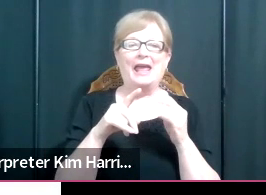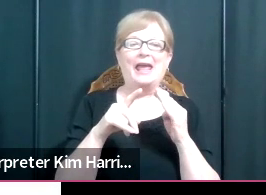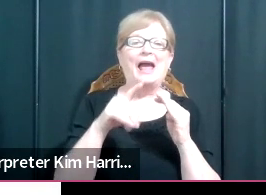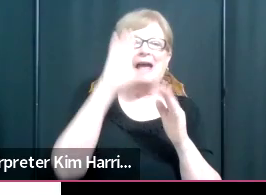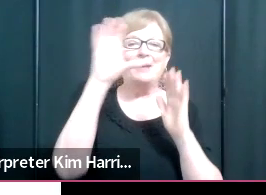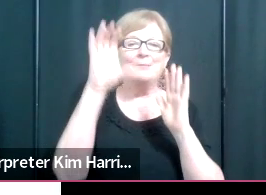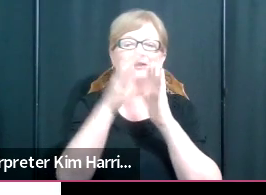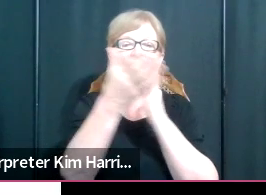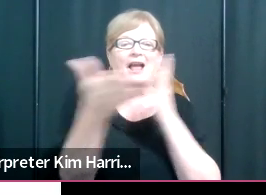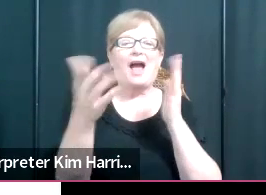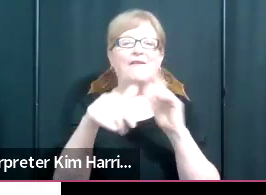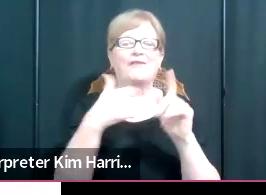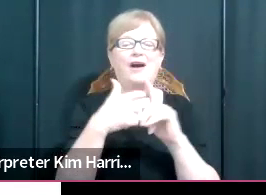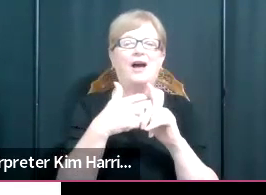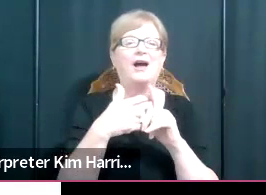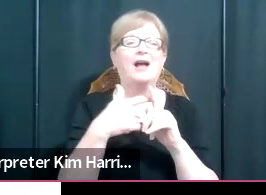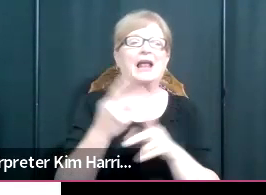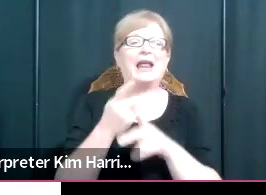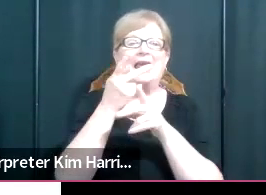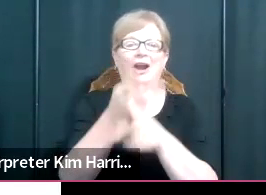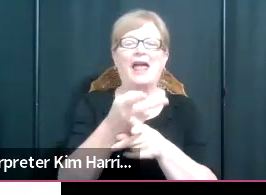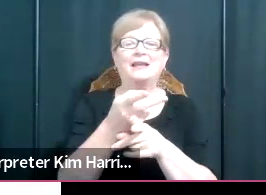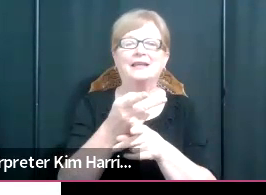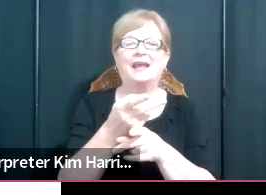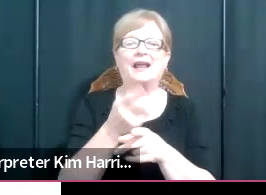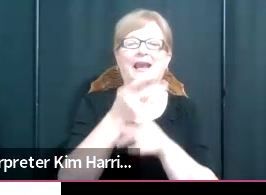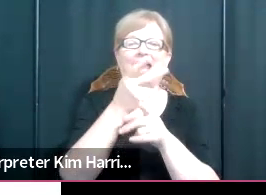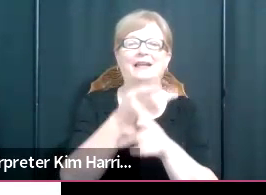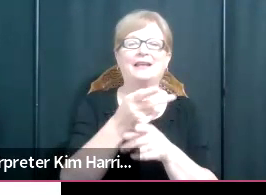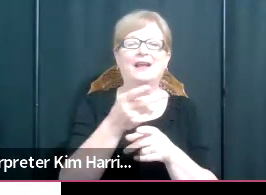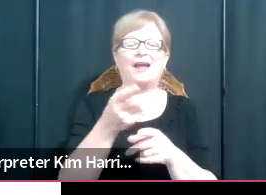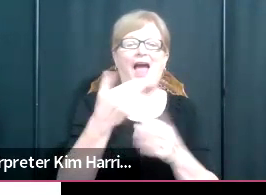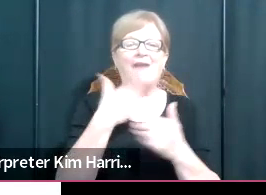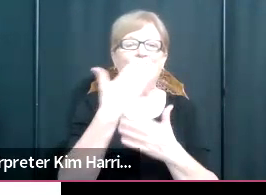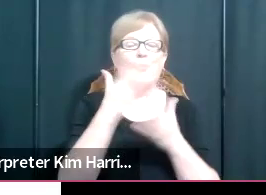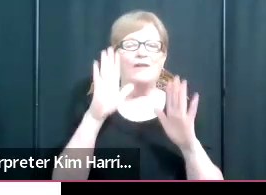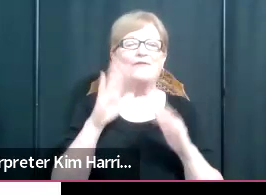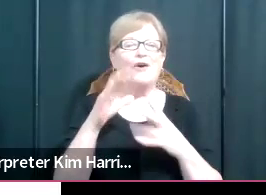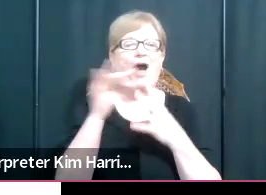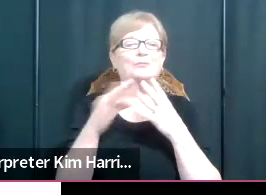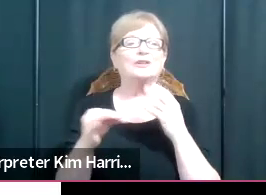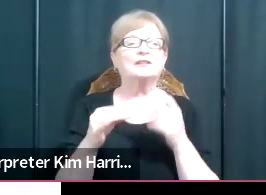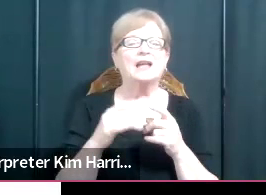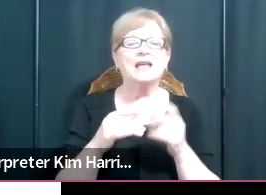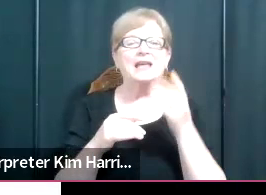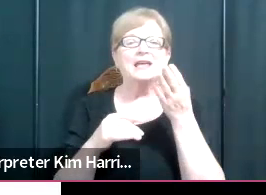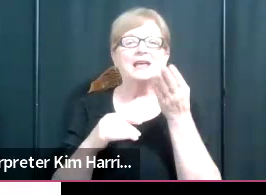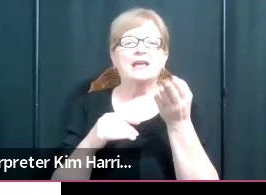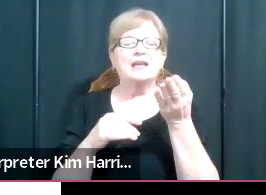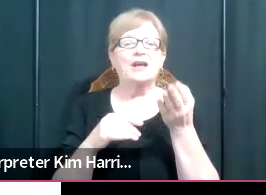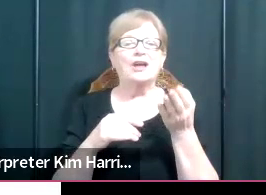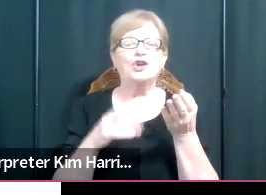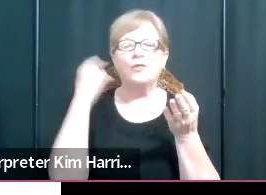in our lending library, but not all. Would you believe it? How lucky are we to have all these wonderful options? When